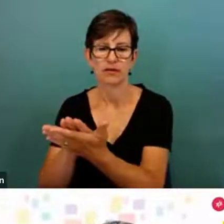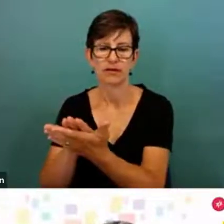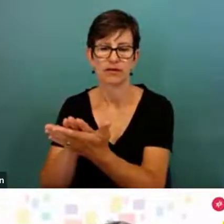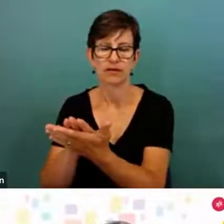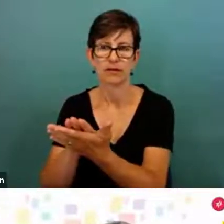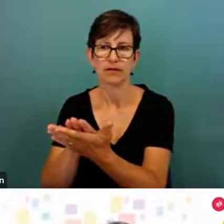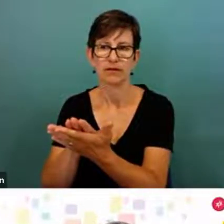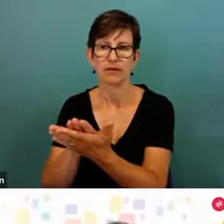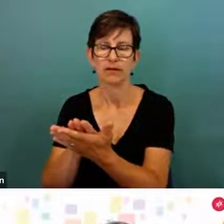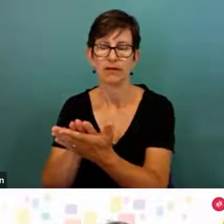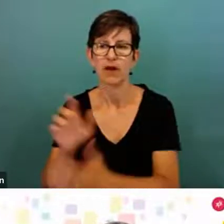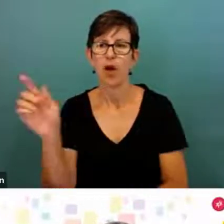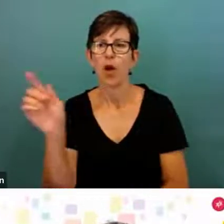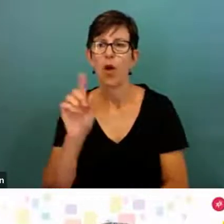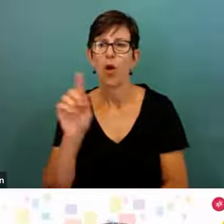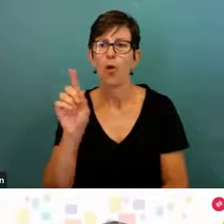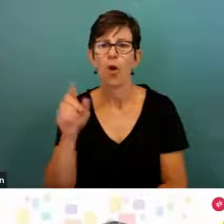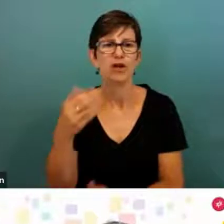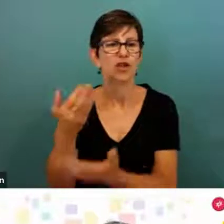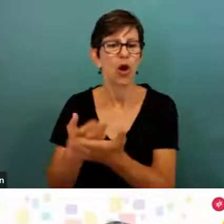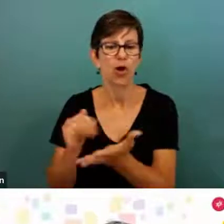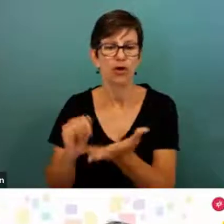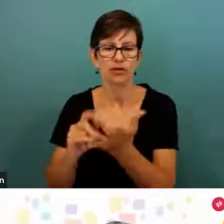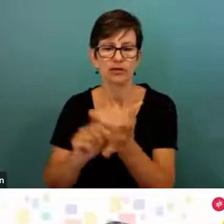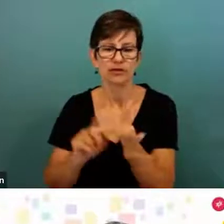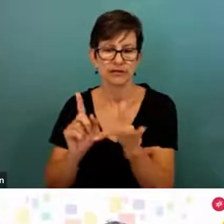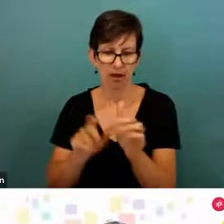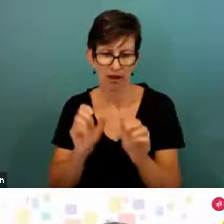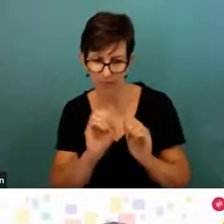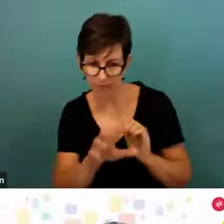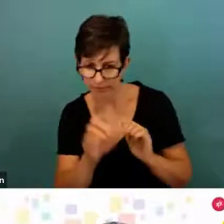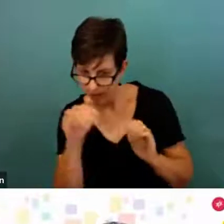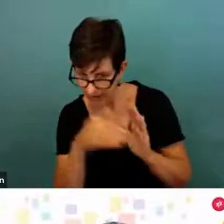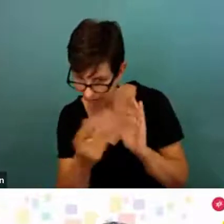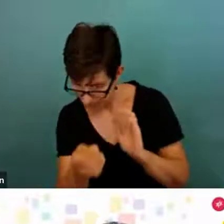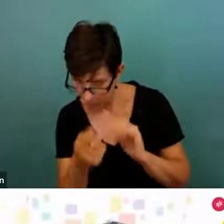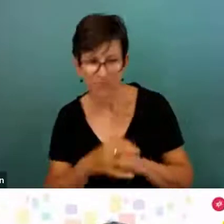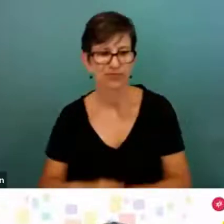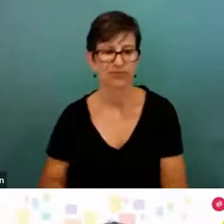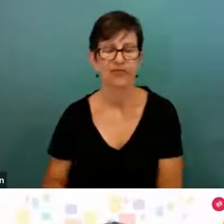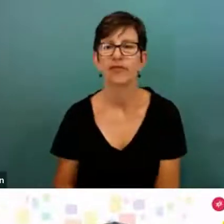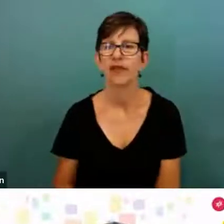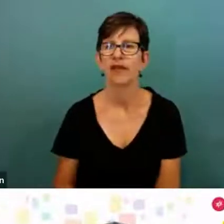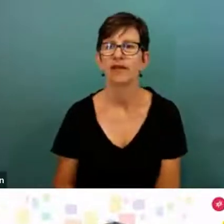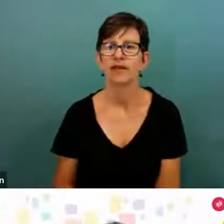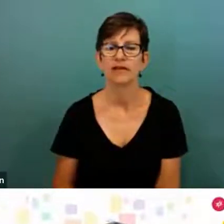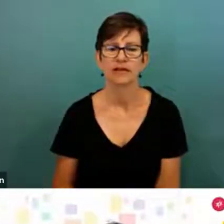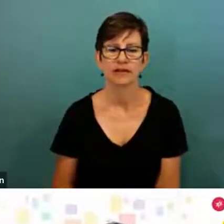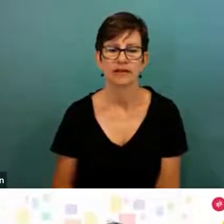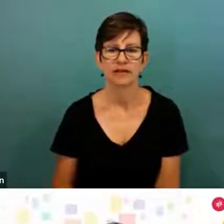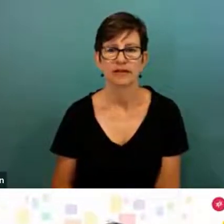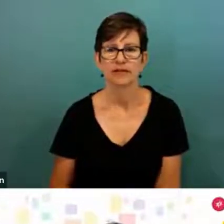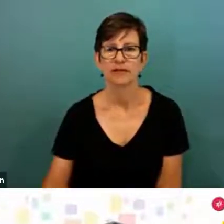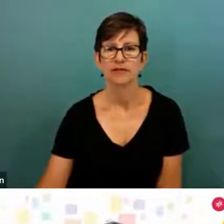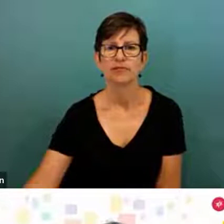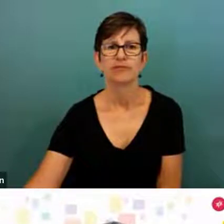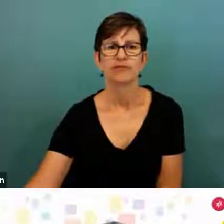our What's On site. So that's the YouTube channel I've just posted, and I'll just put the What's On